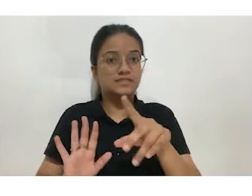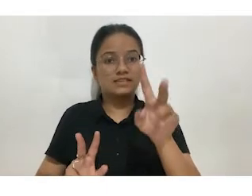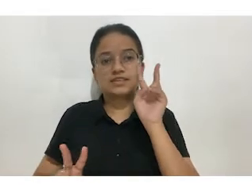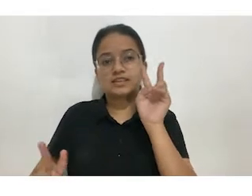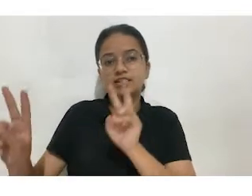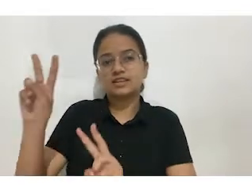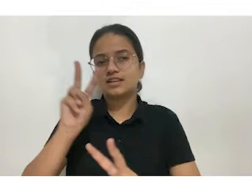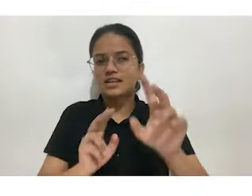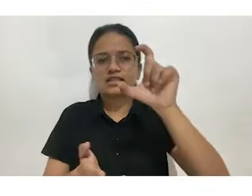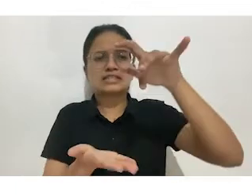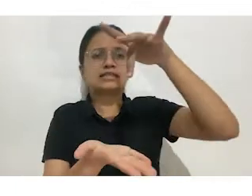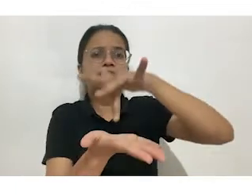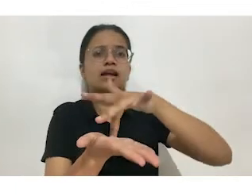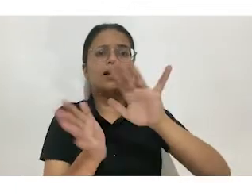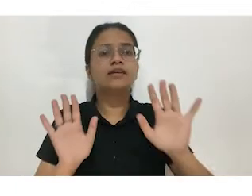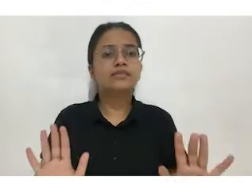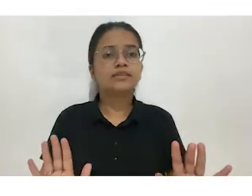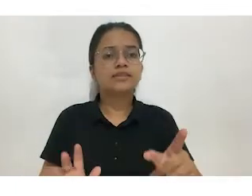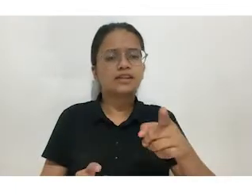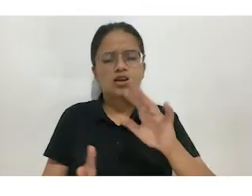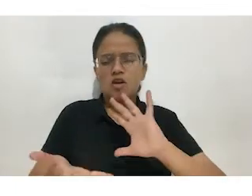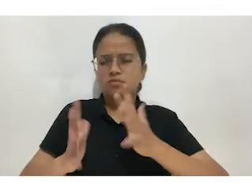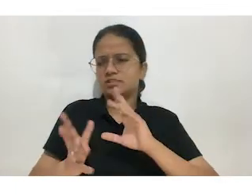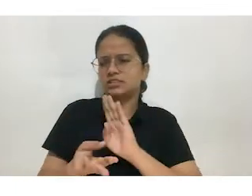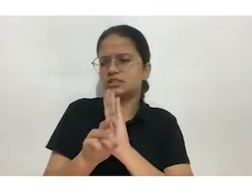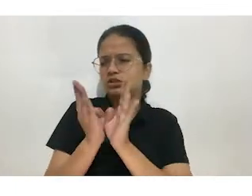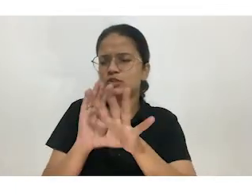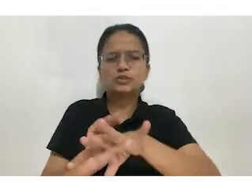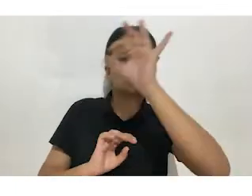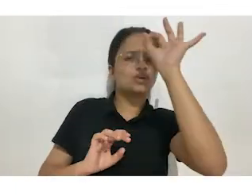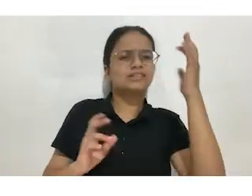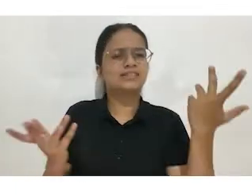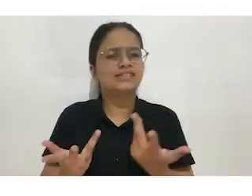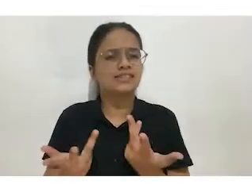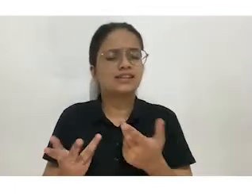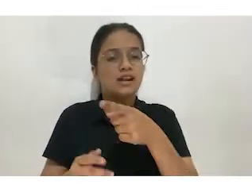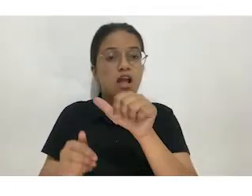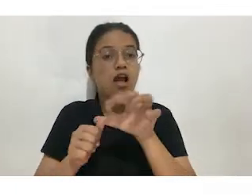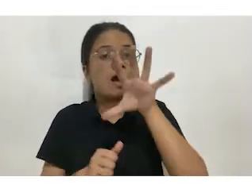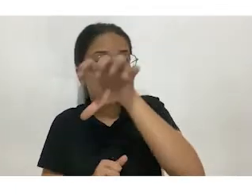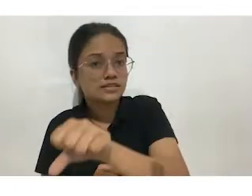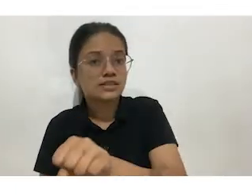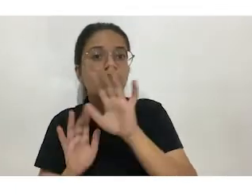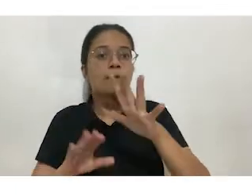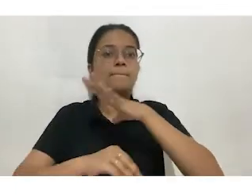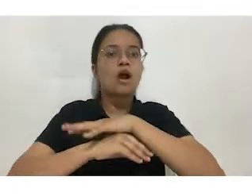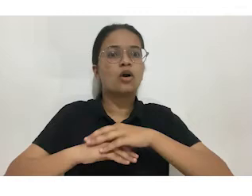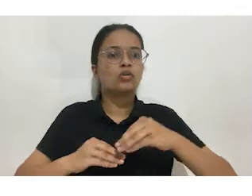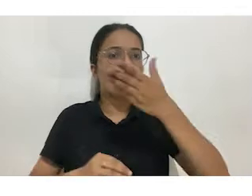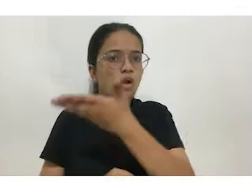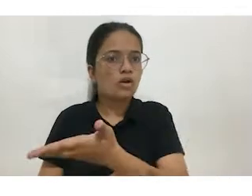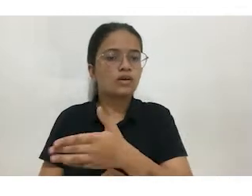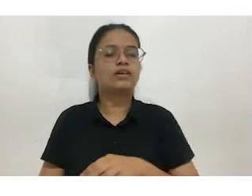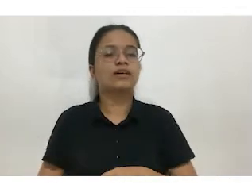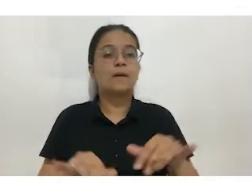The site is extremely central. It was strategically chosen because it is on the axis of